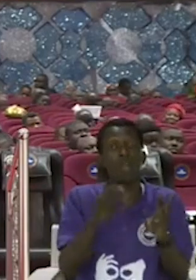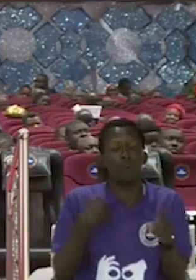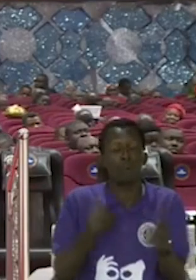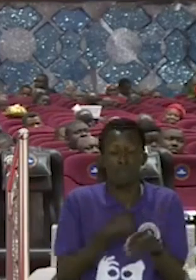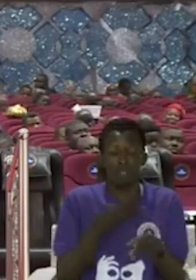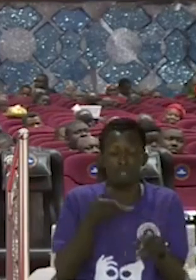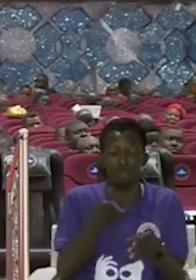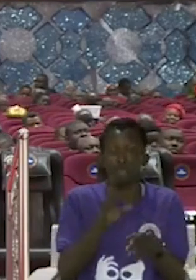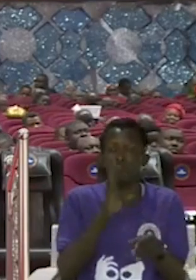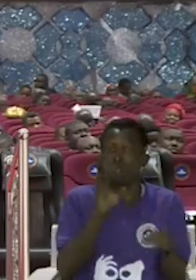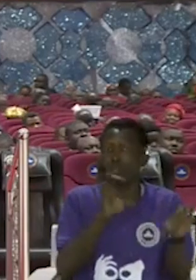Number one,